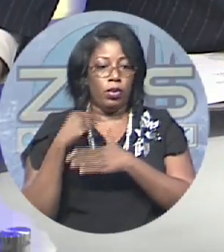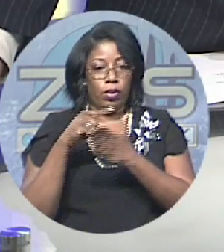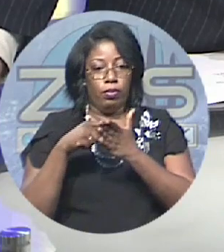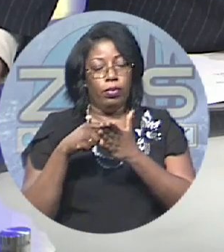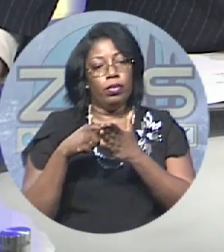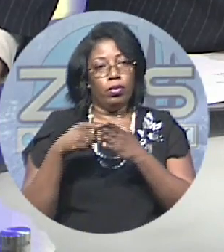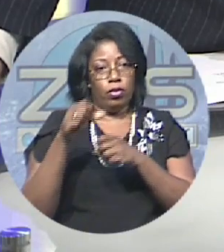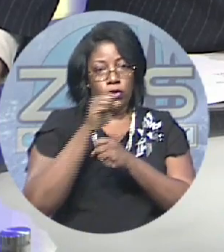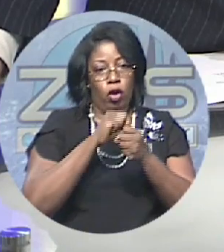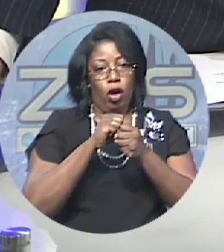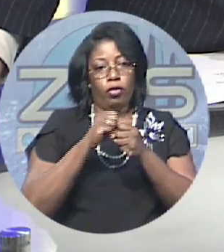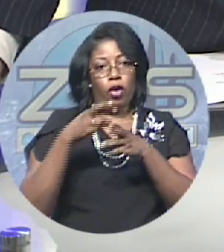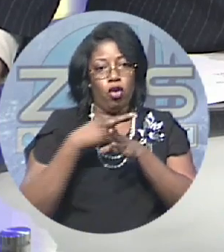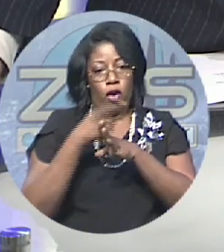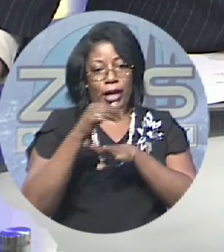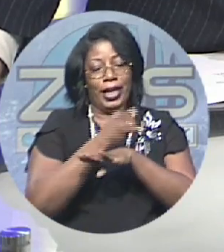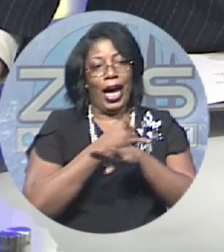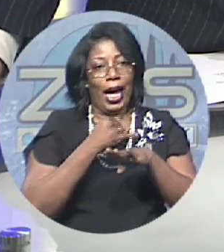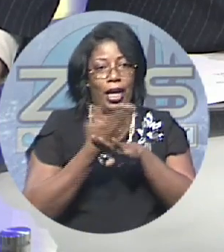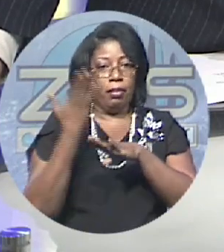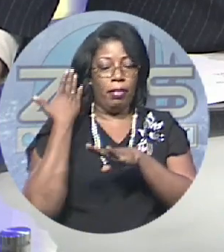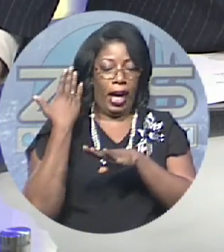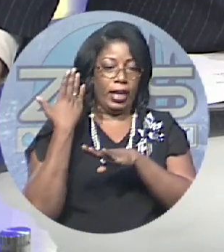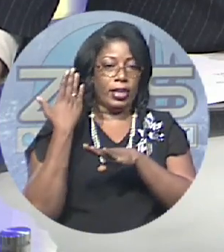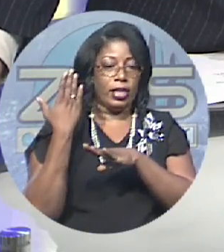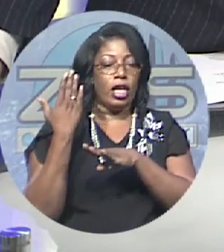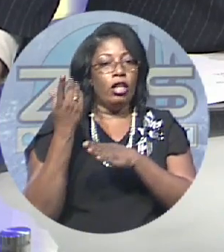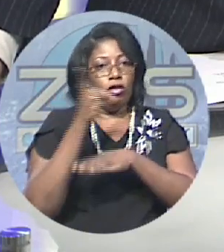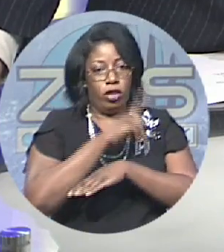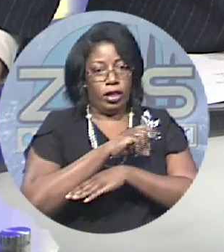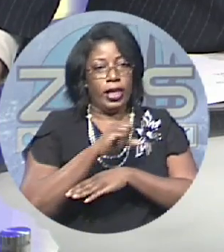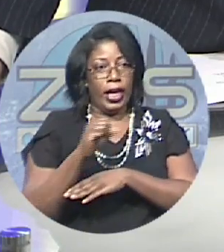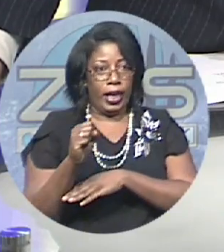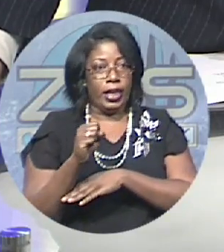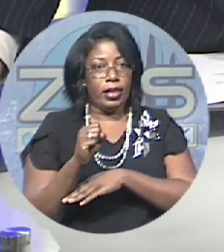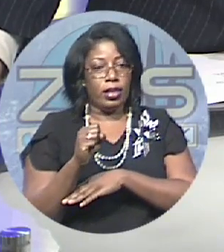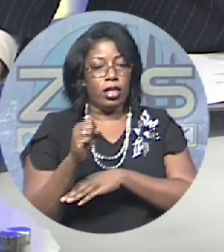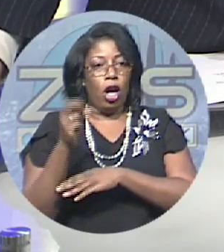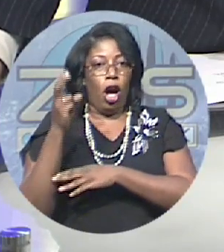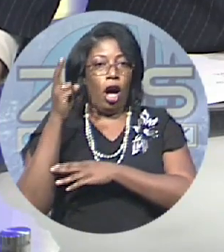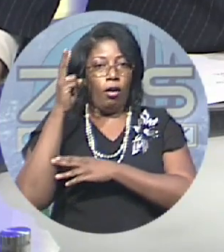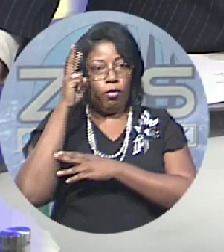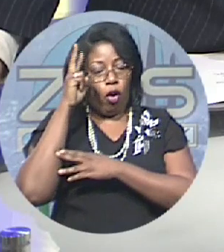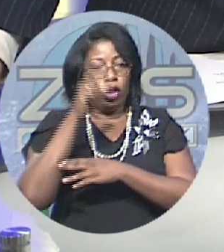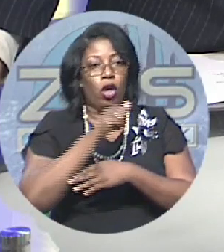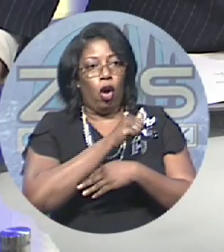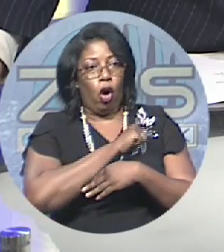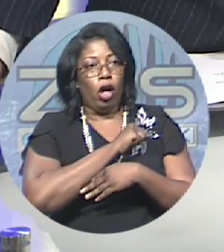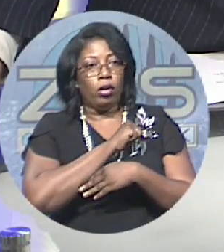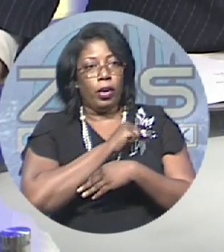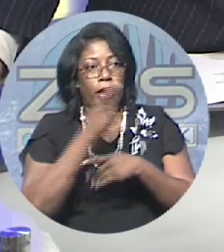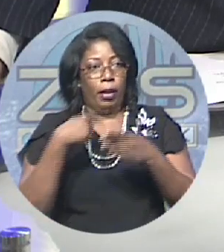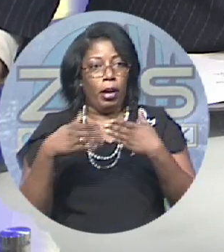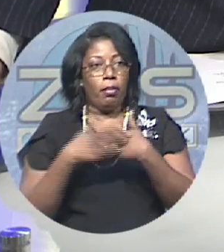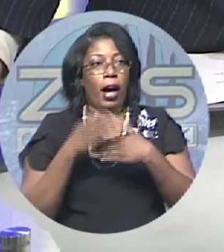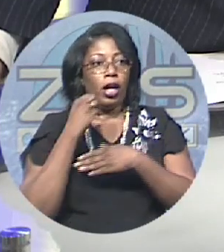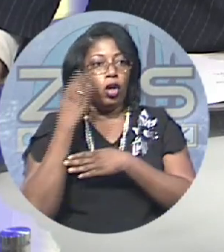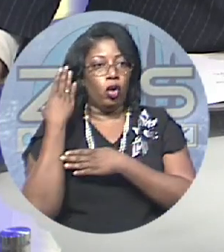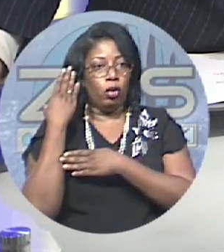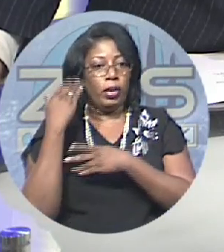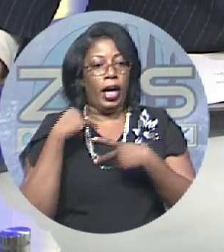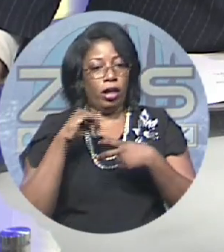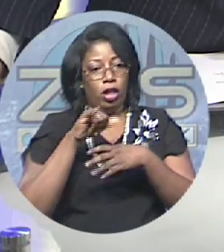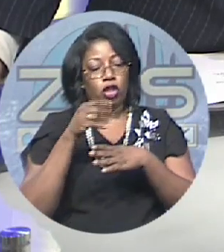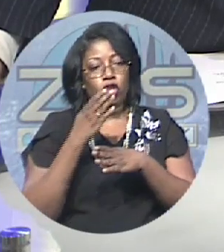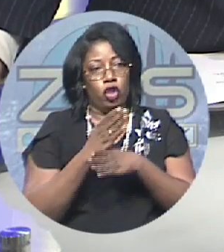Ragged Island over the past few days, Arvon Albree and cameraman Karen Miller are heading back home. They've been pulling a yeoman's task over